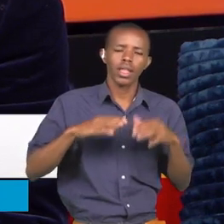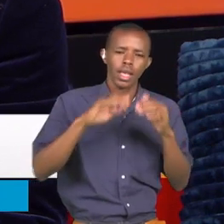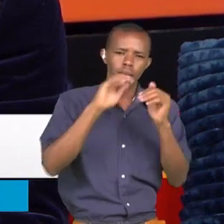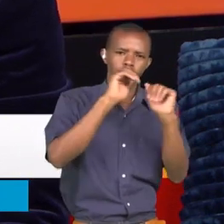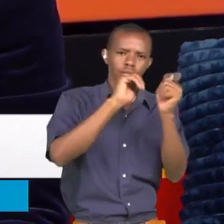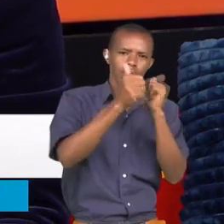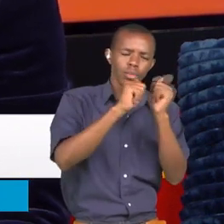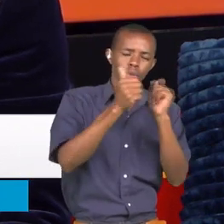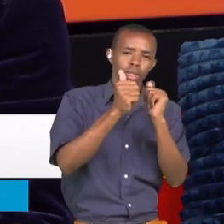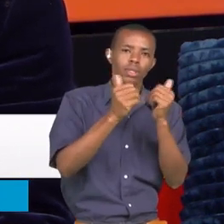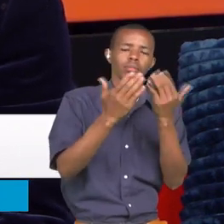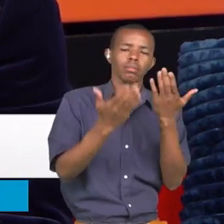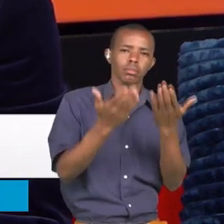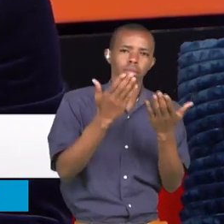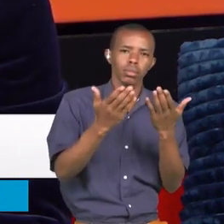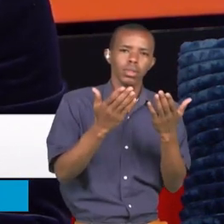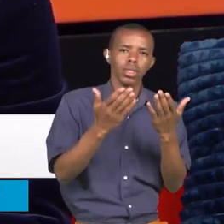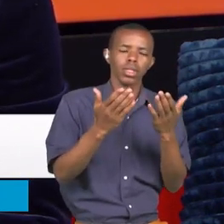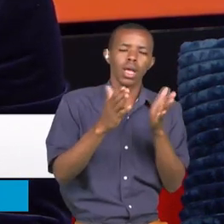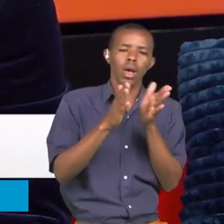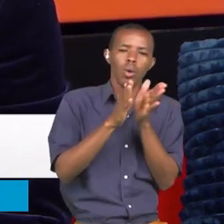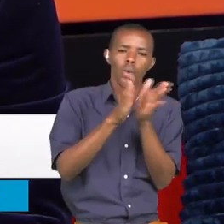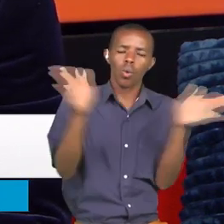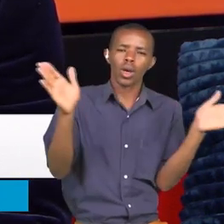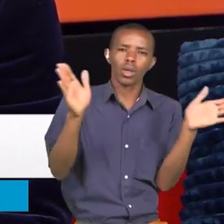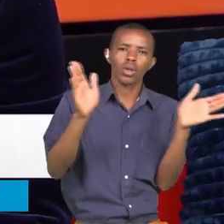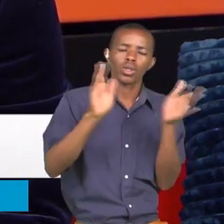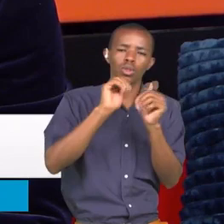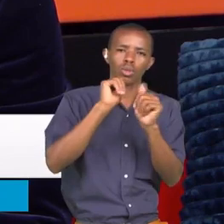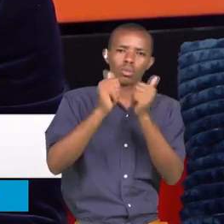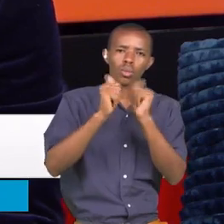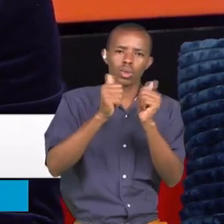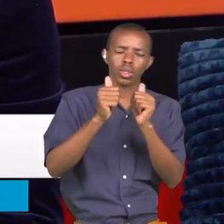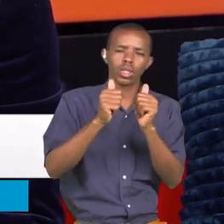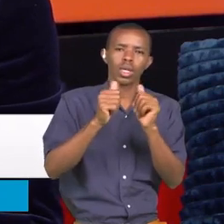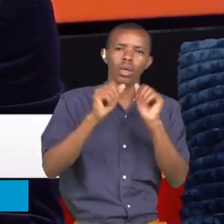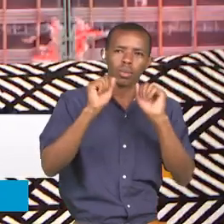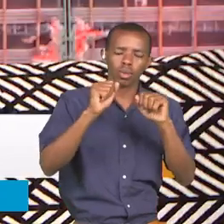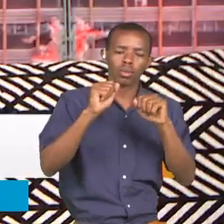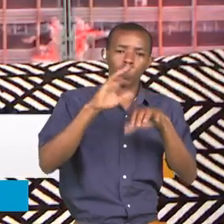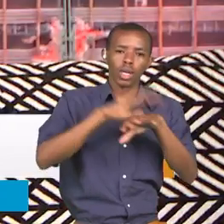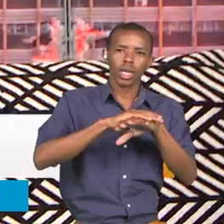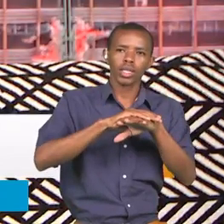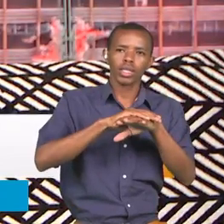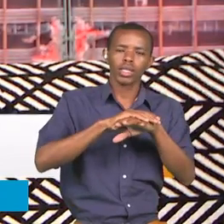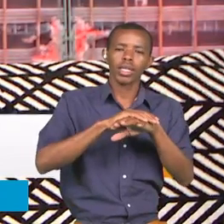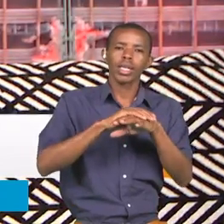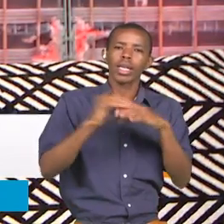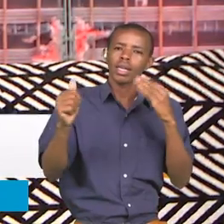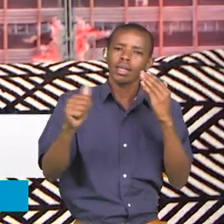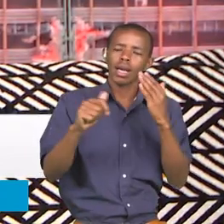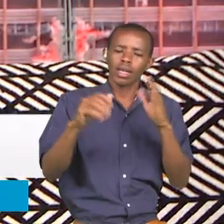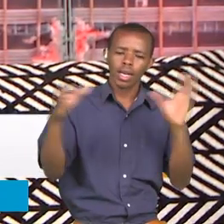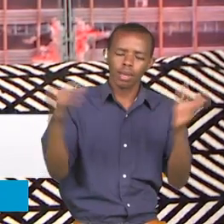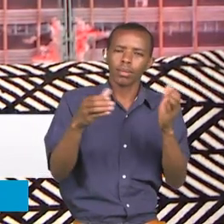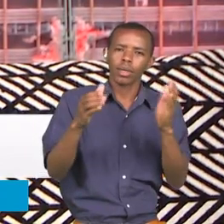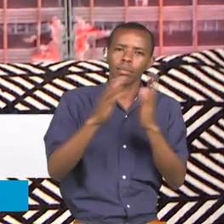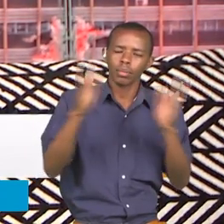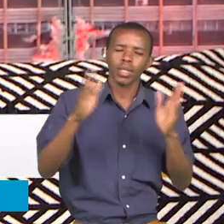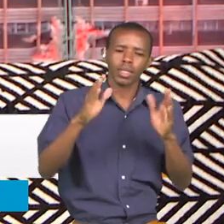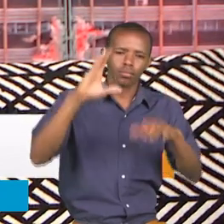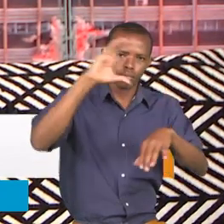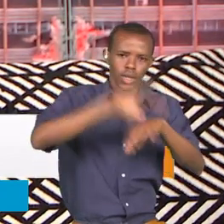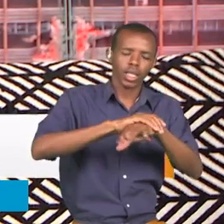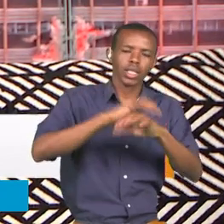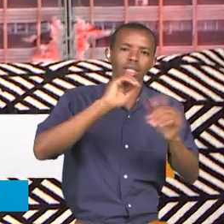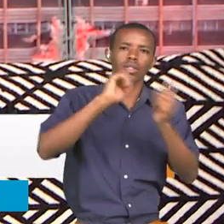whichever sports it may be. Yeah. And there's a wide range of sports that anyone can get interested in. It's true that. So these big brands are trying to get into these sports people, these